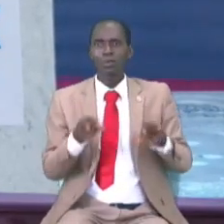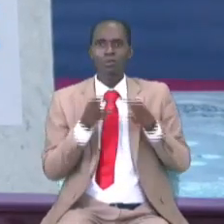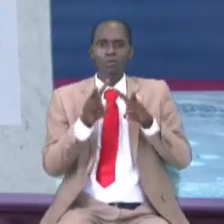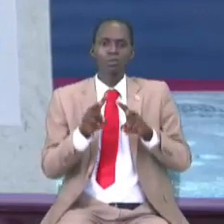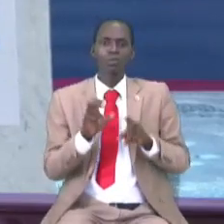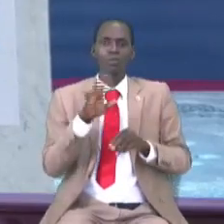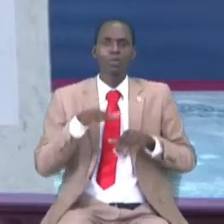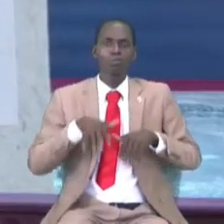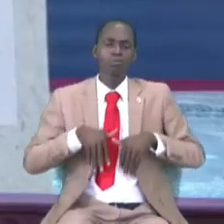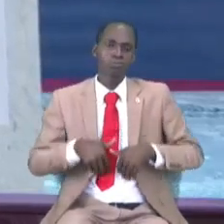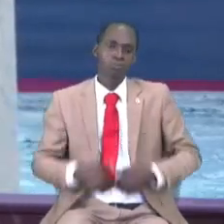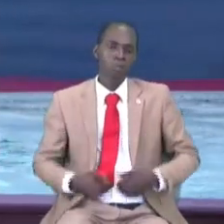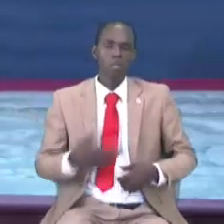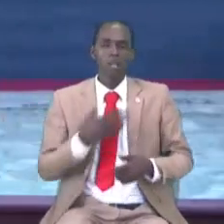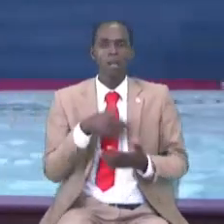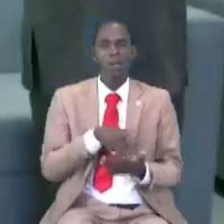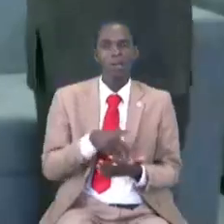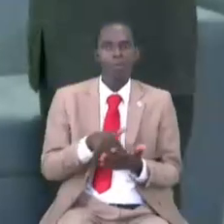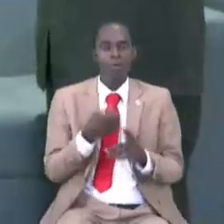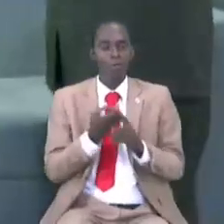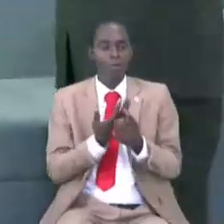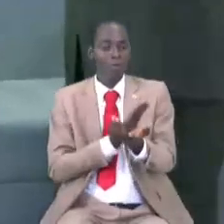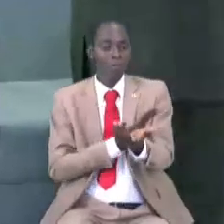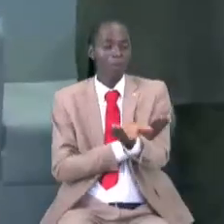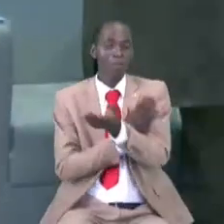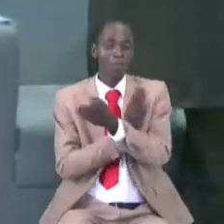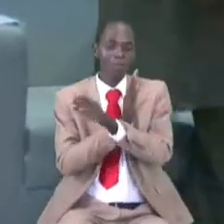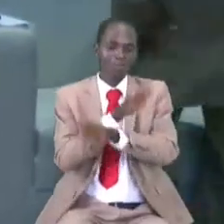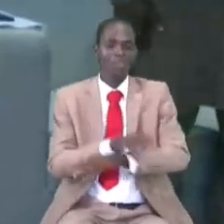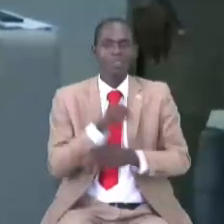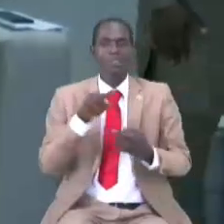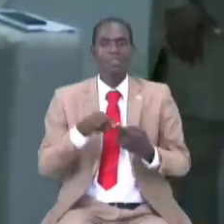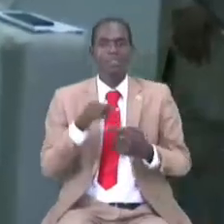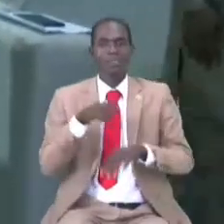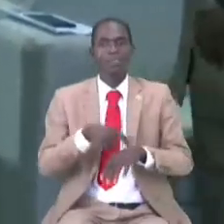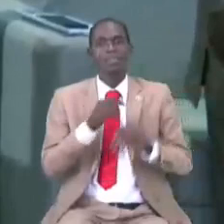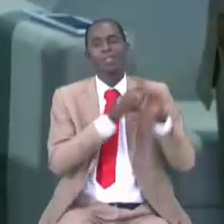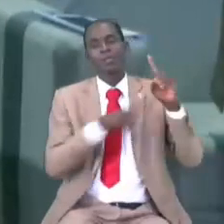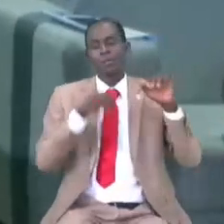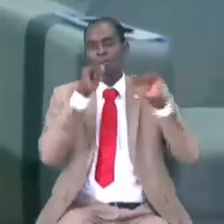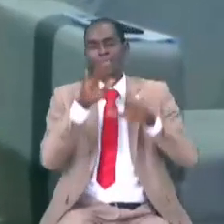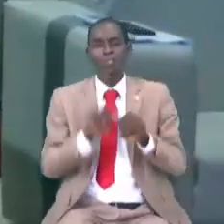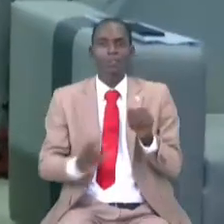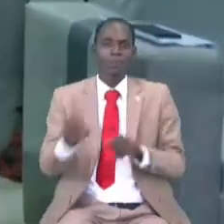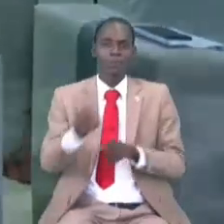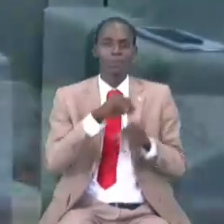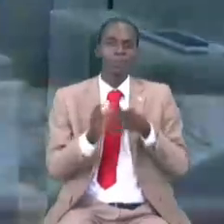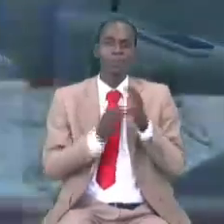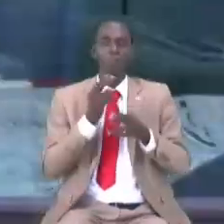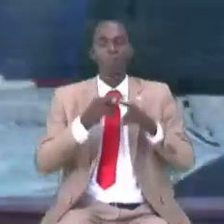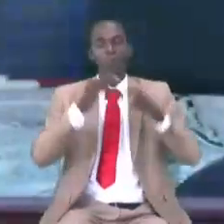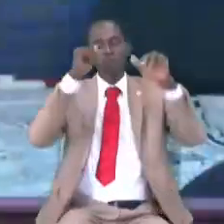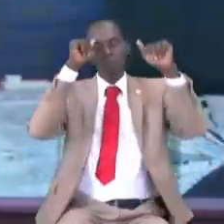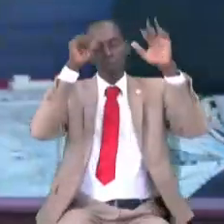time. The Lord bless everyone. Father, we thank you at this time and bless your name. What